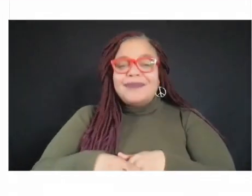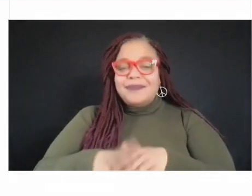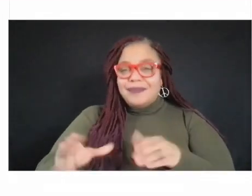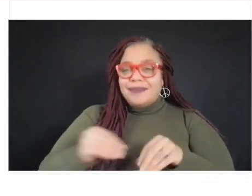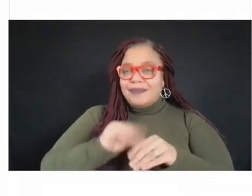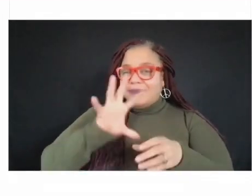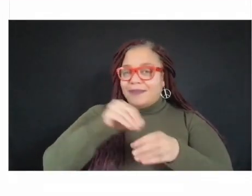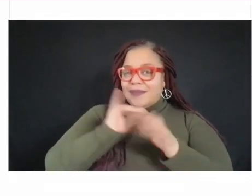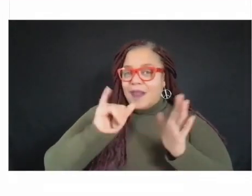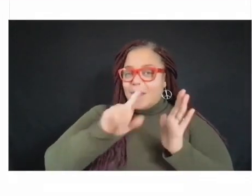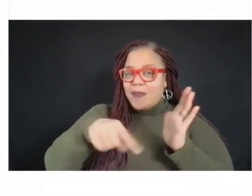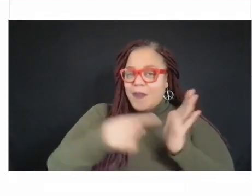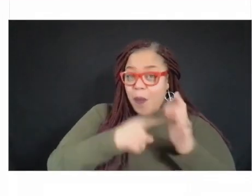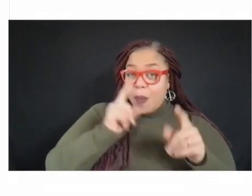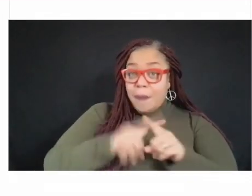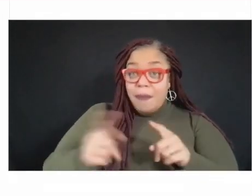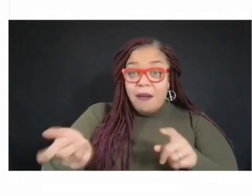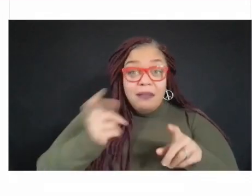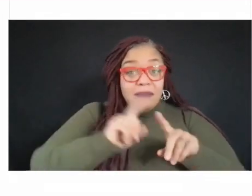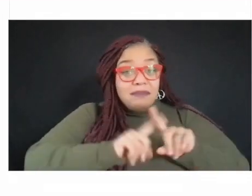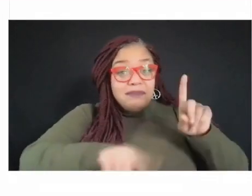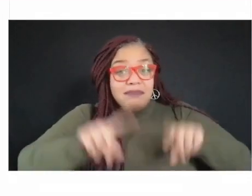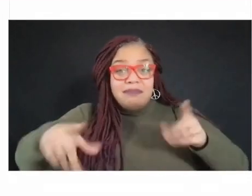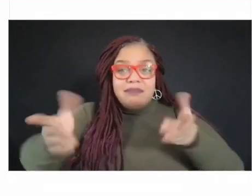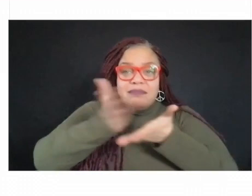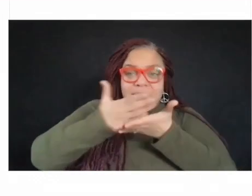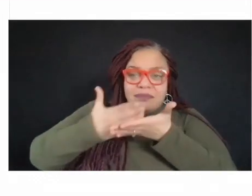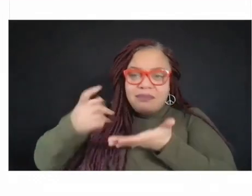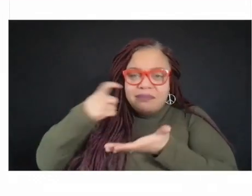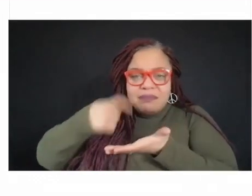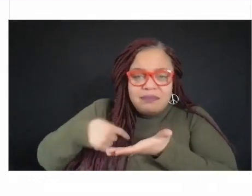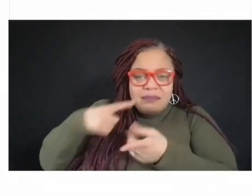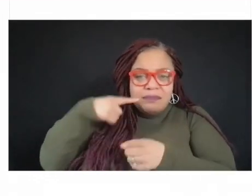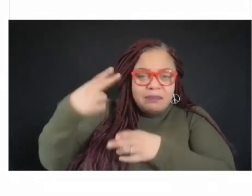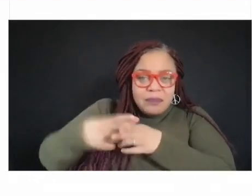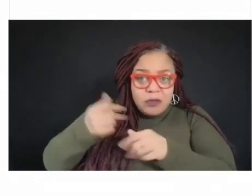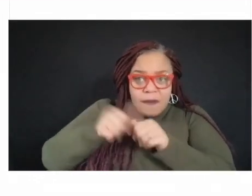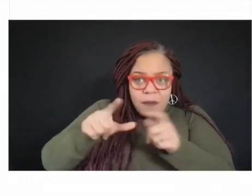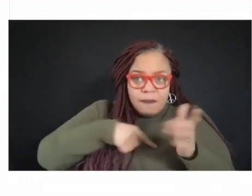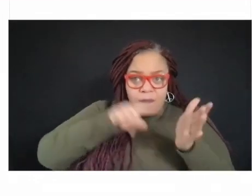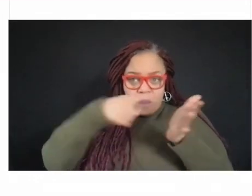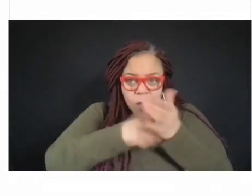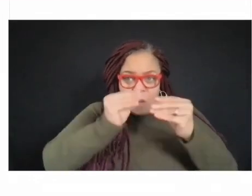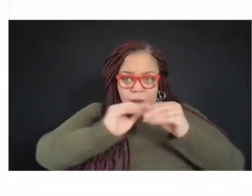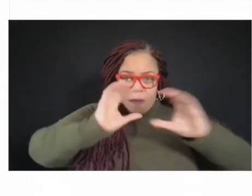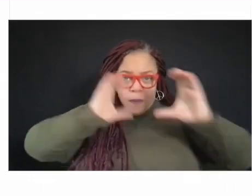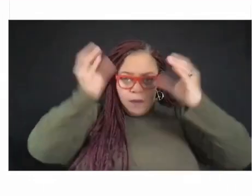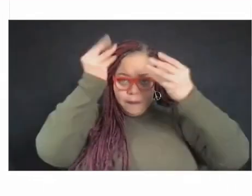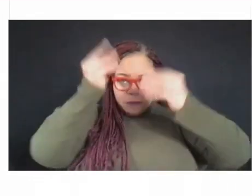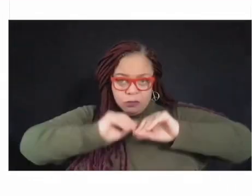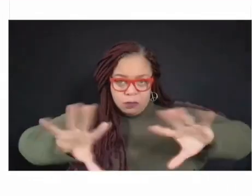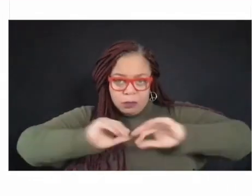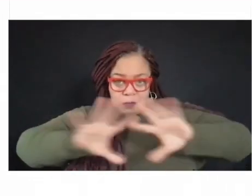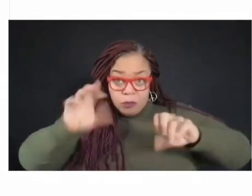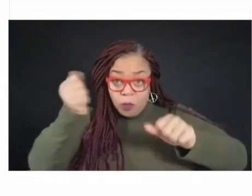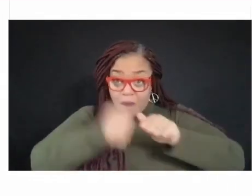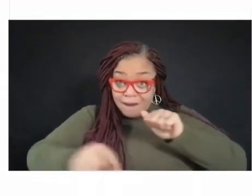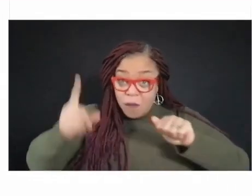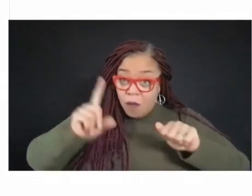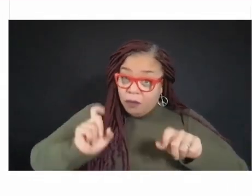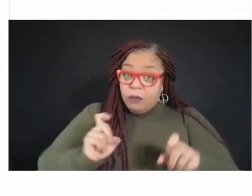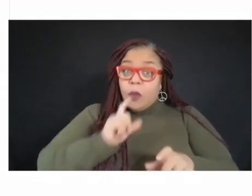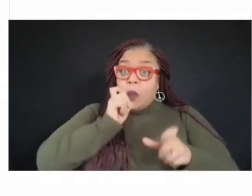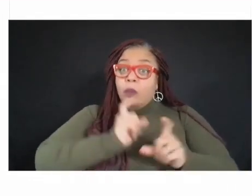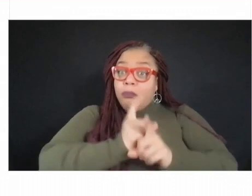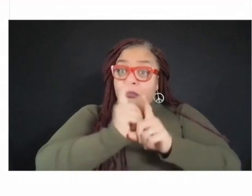has a role in communicating information so that everyone is adequately informed. And it's public health's